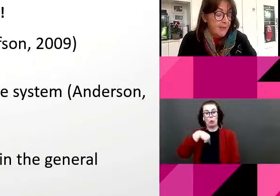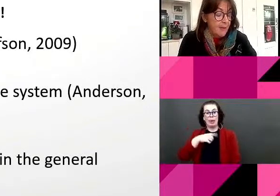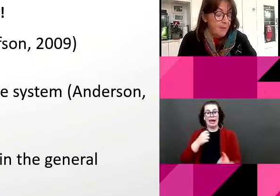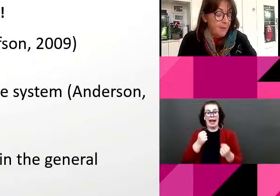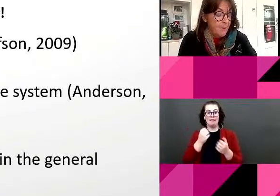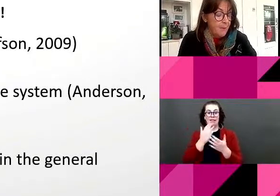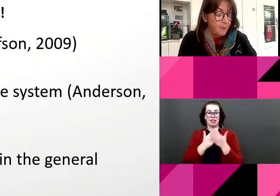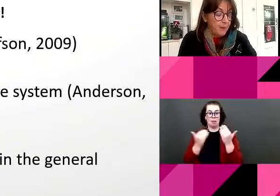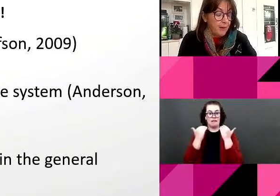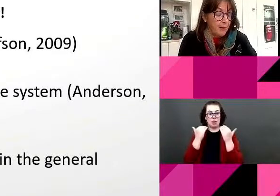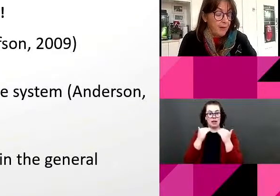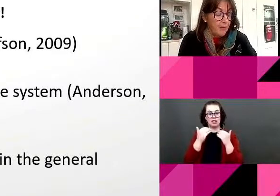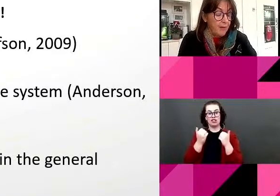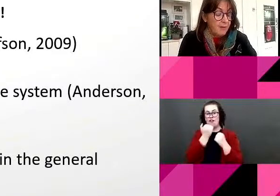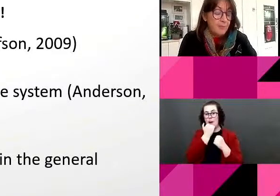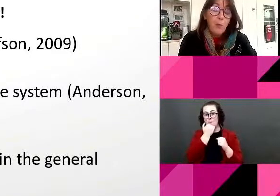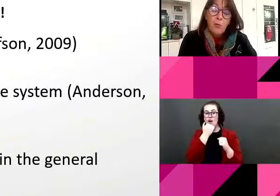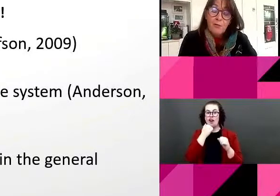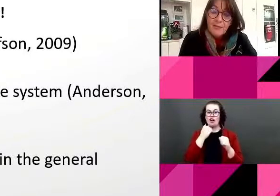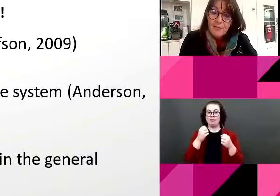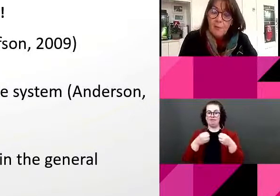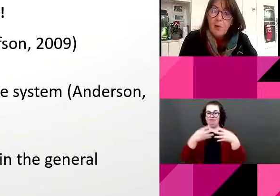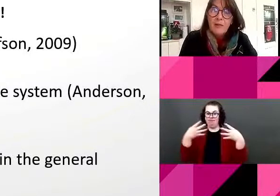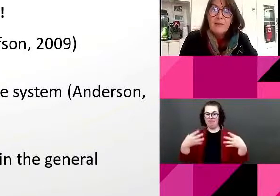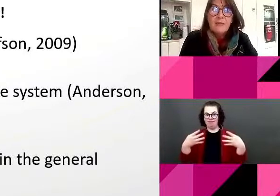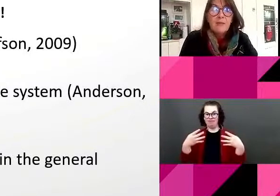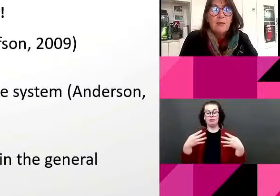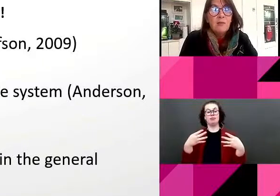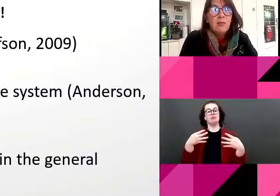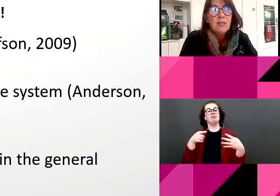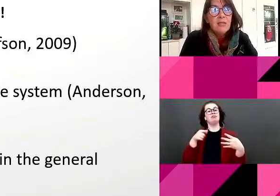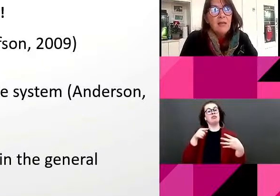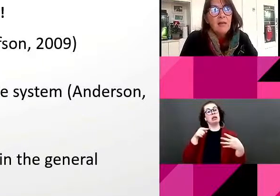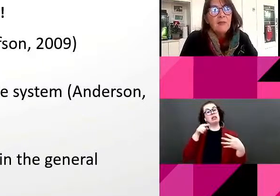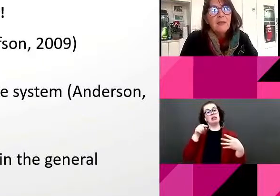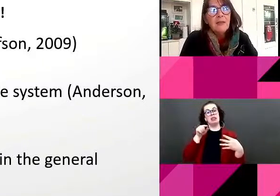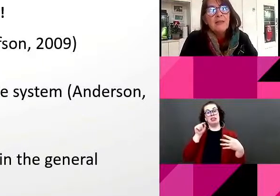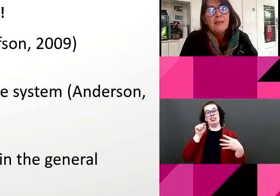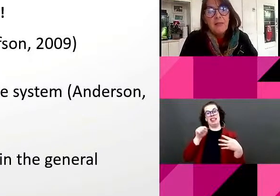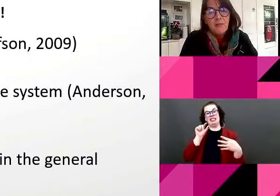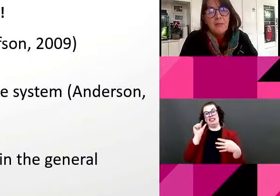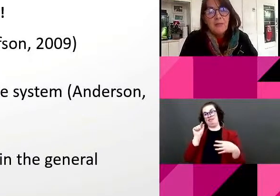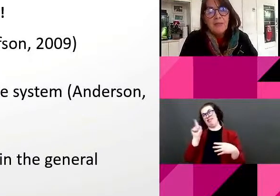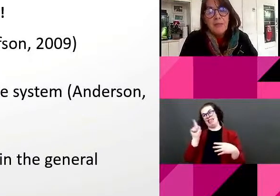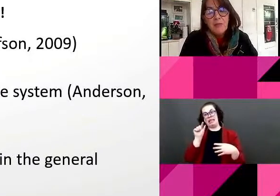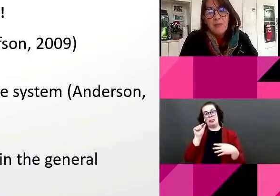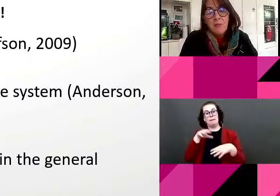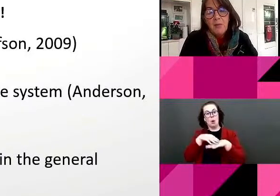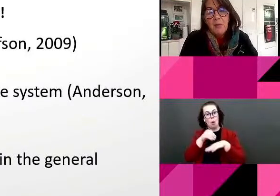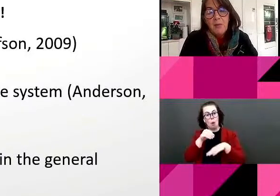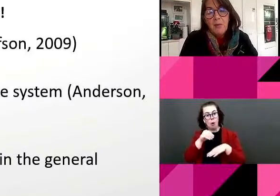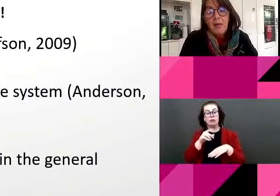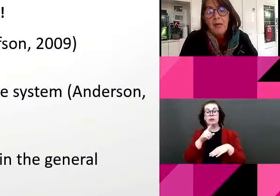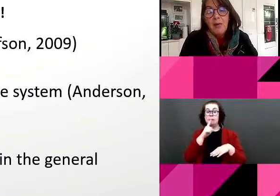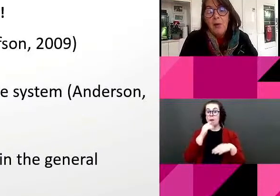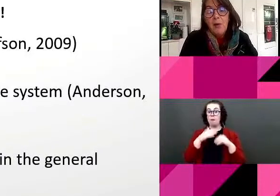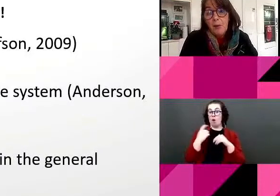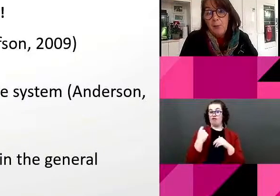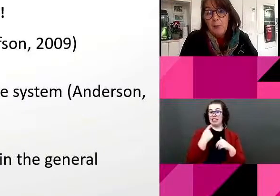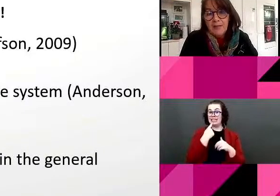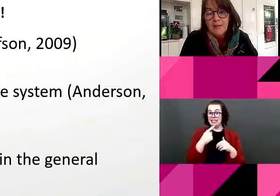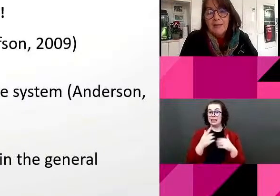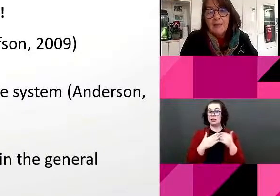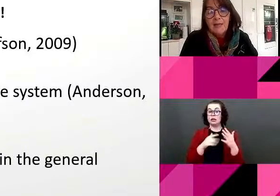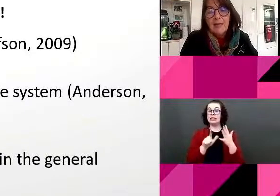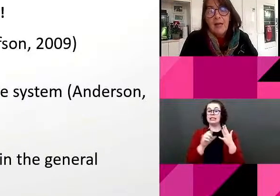and there are some more recent ones which indicate that 70% of people who are